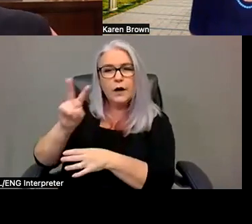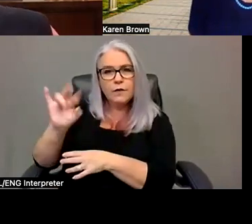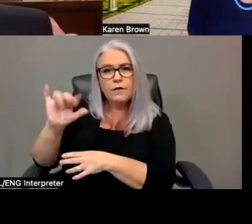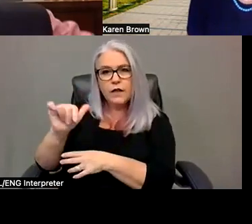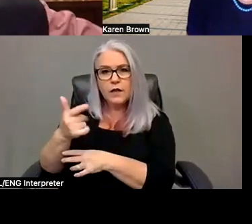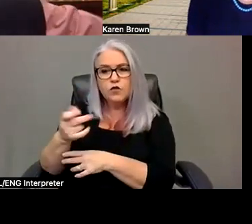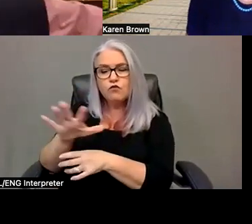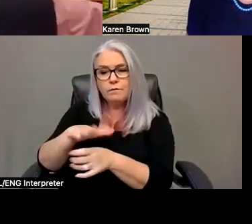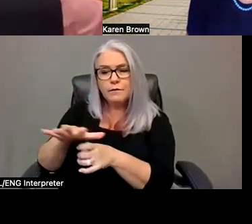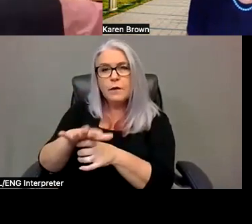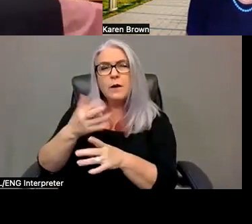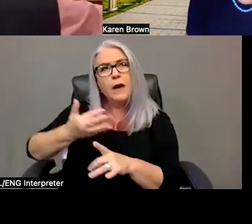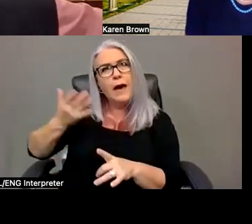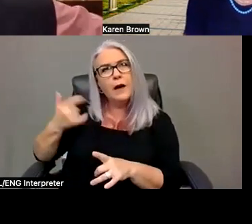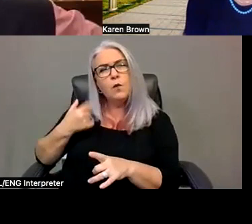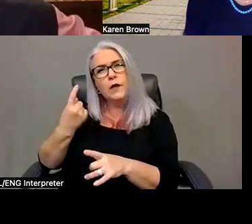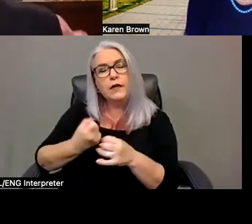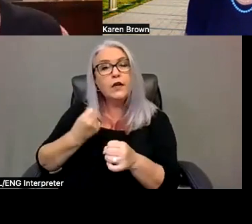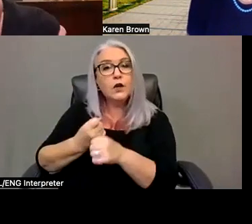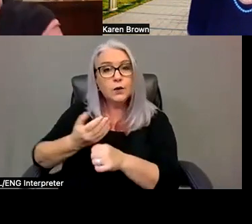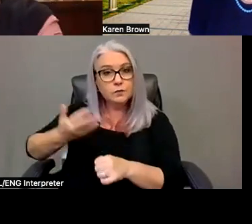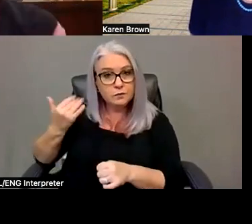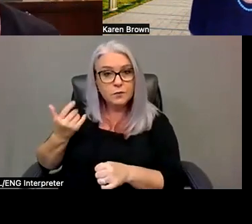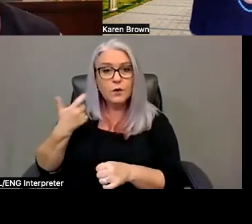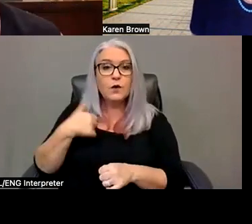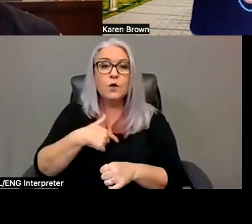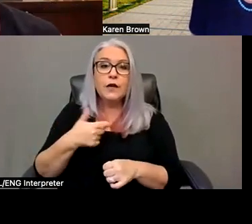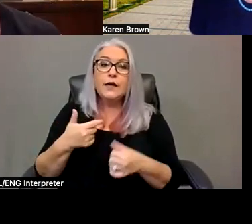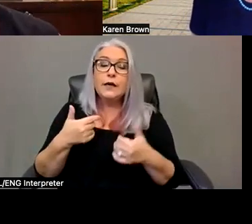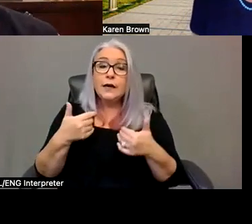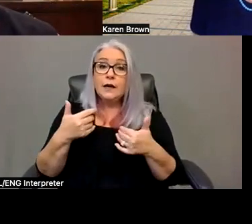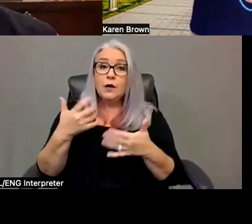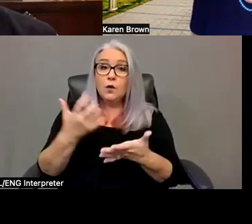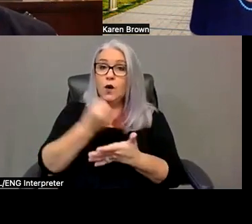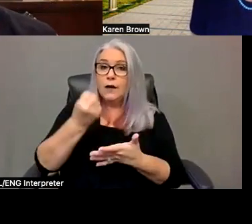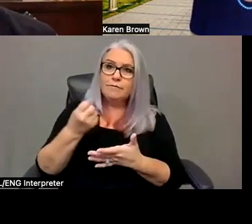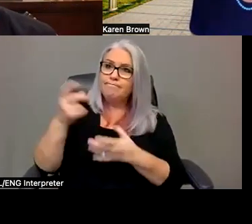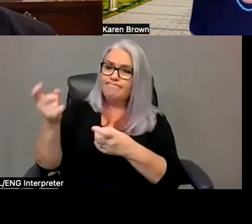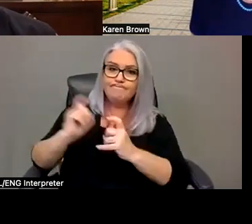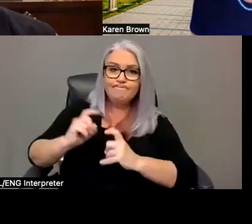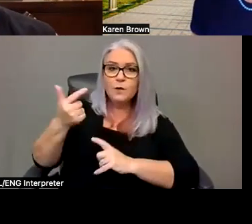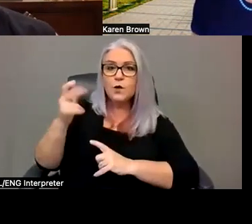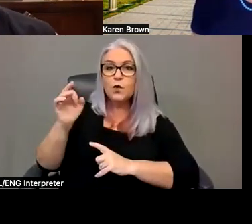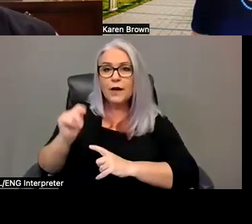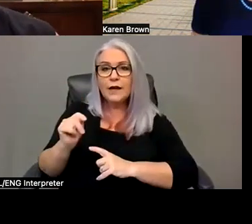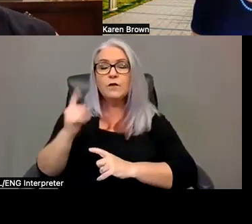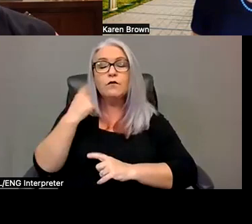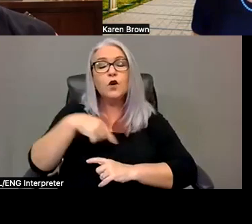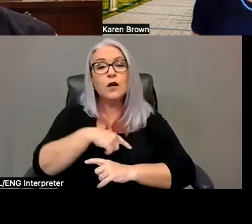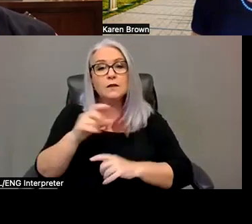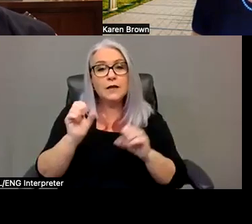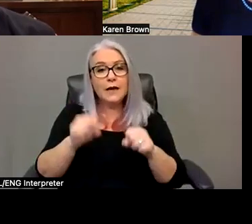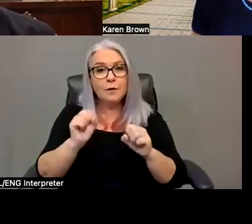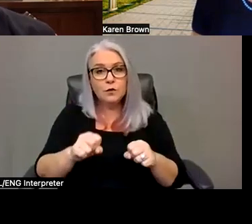Back in about a year ago, we won a very competitive grant to take part in the